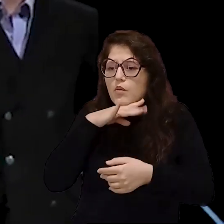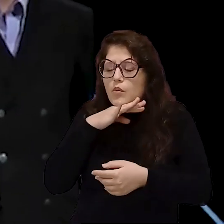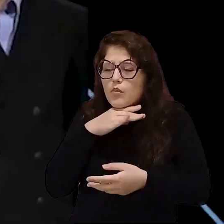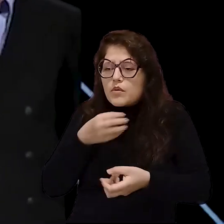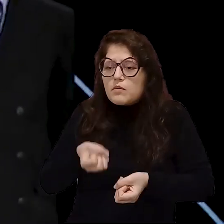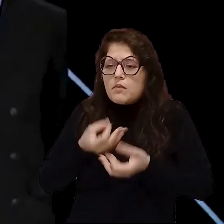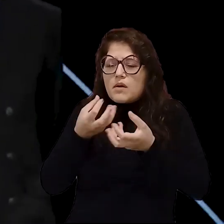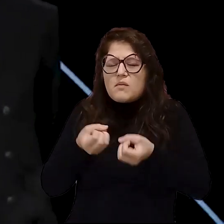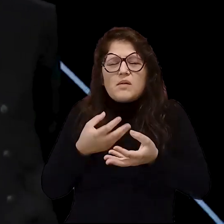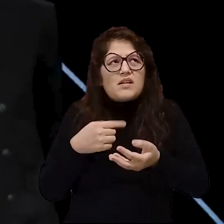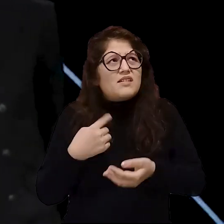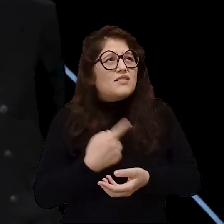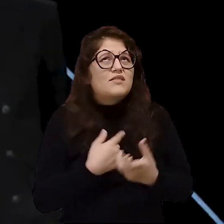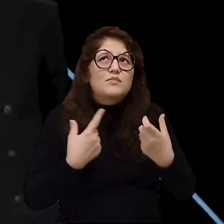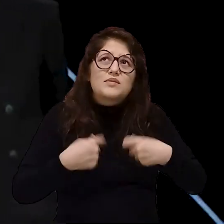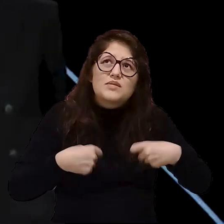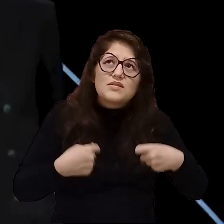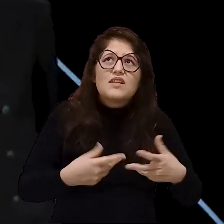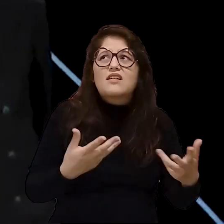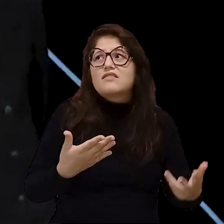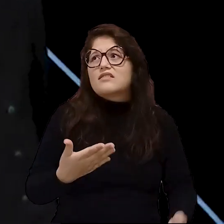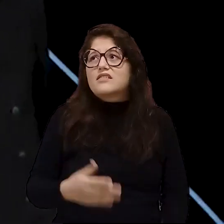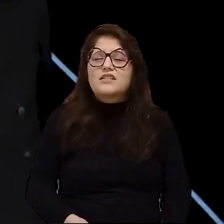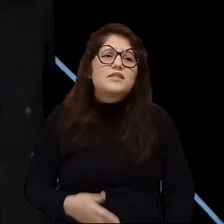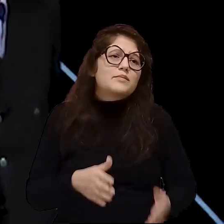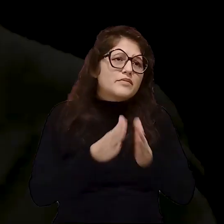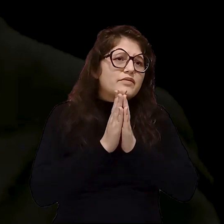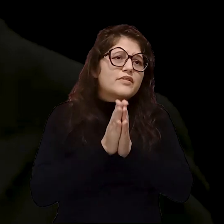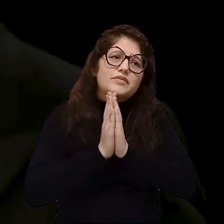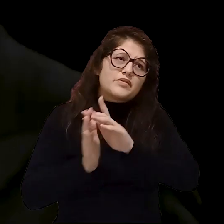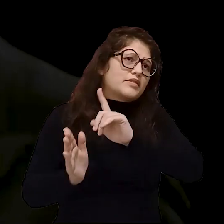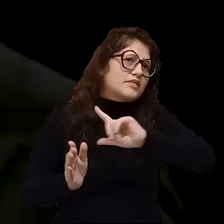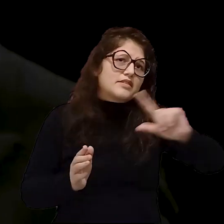He said, we had to ask them to leave the country.